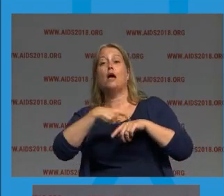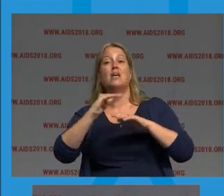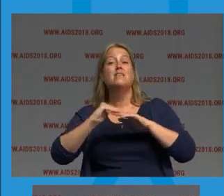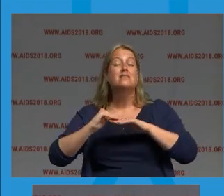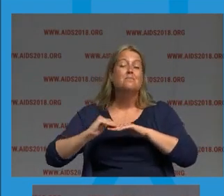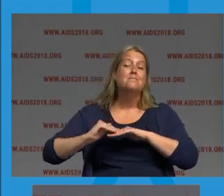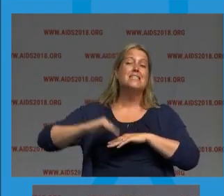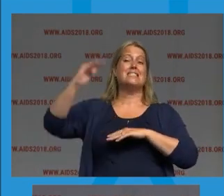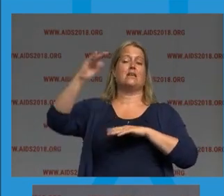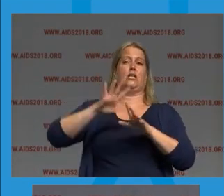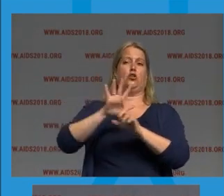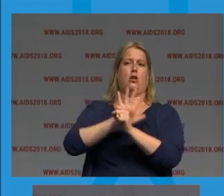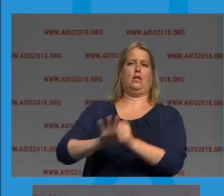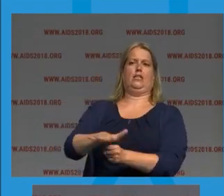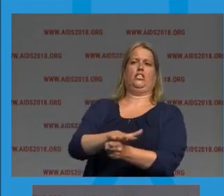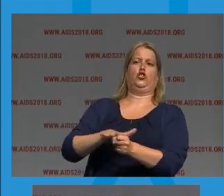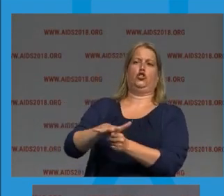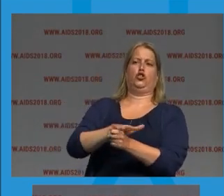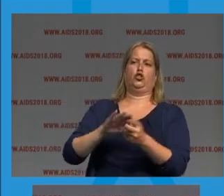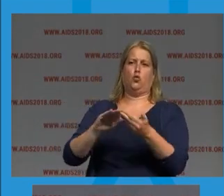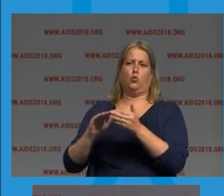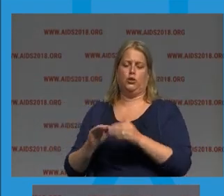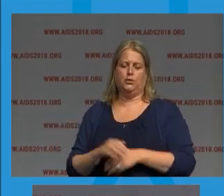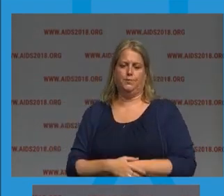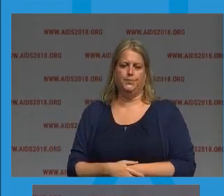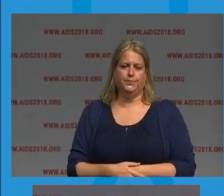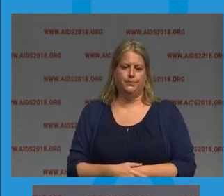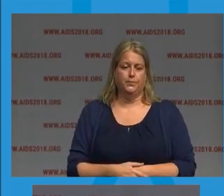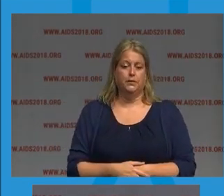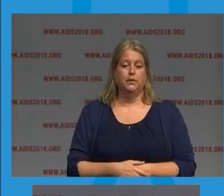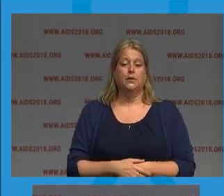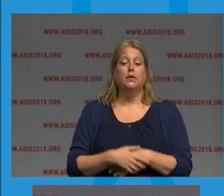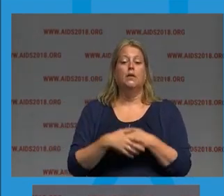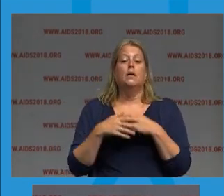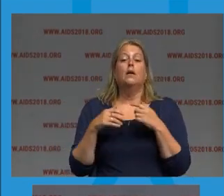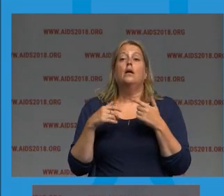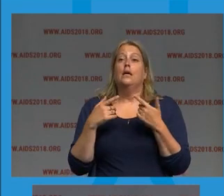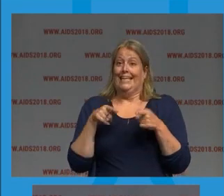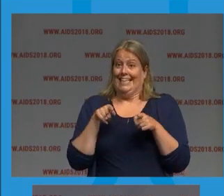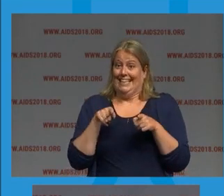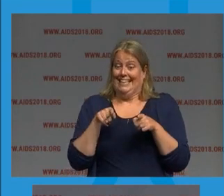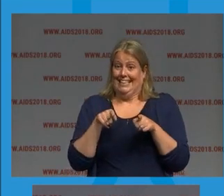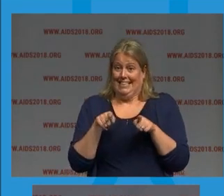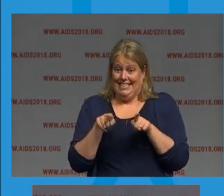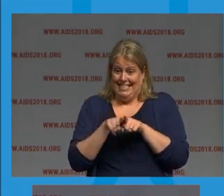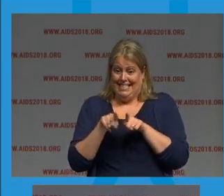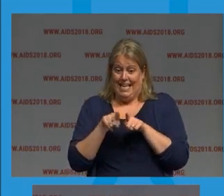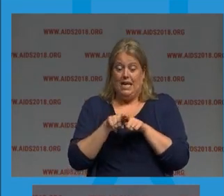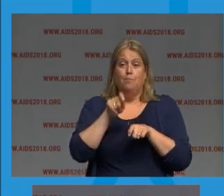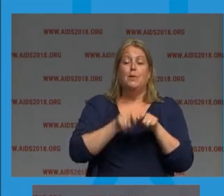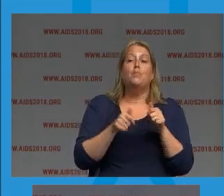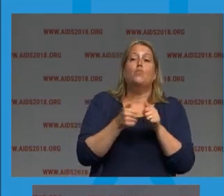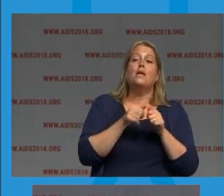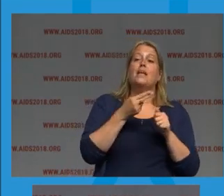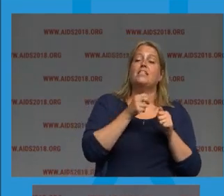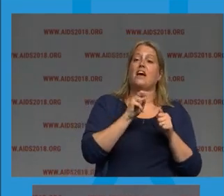among indigenous communities. That is also the case among people living with HIV. While there's limited data,